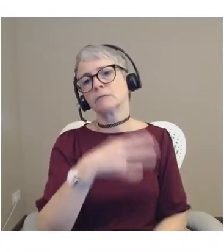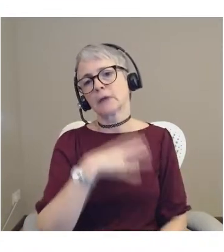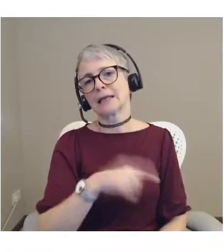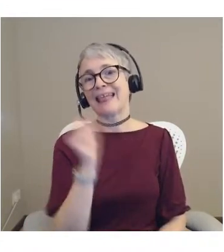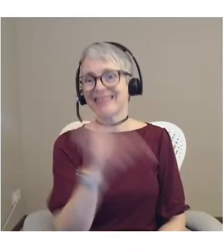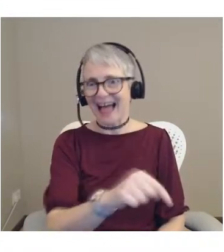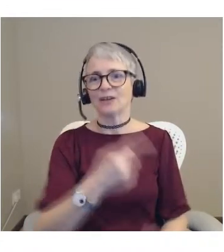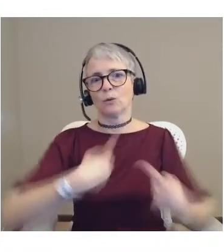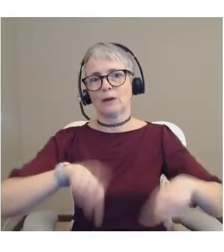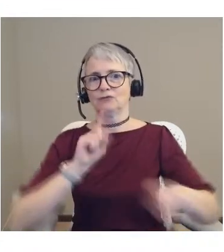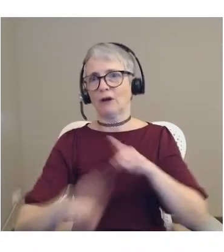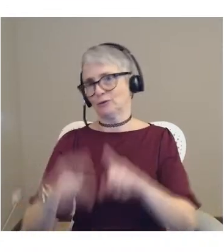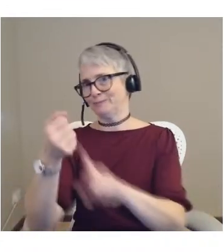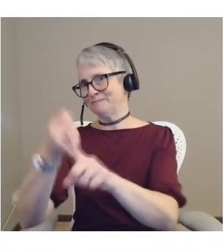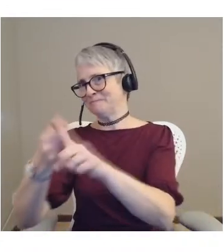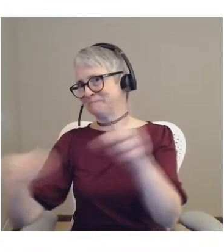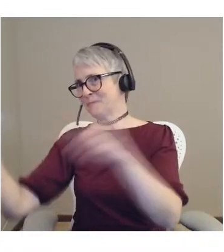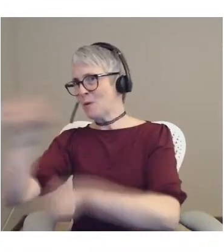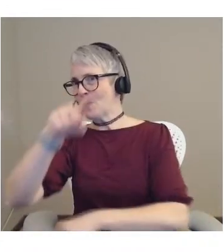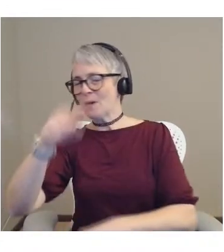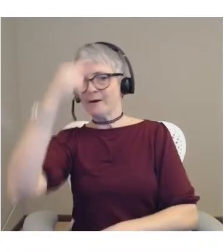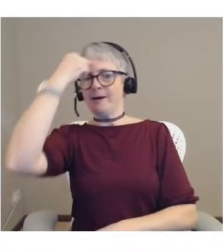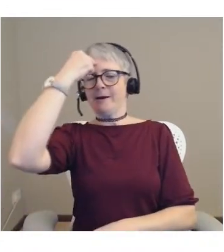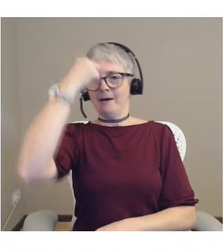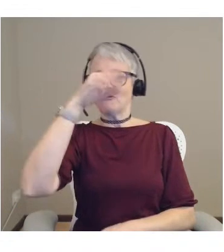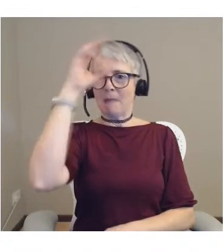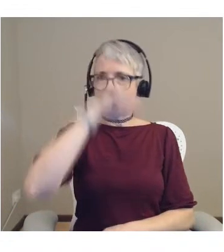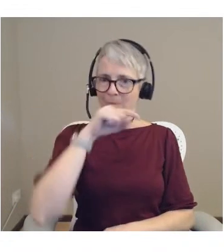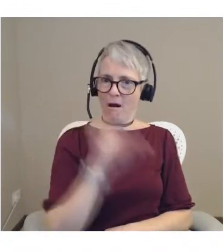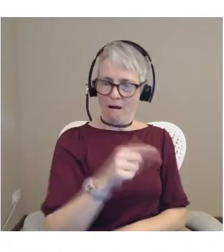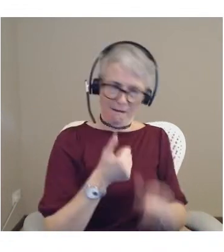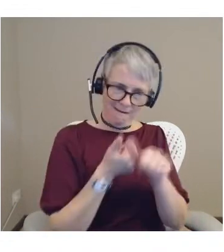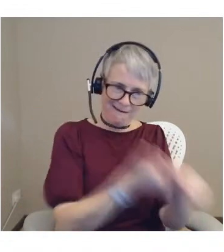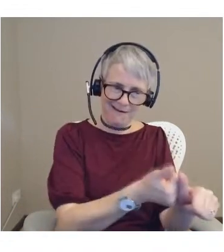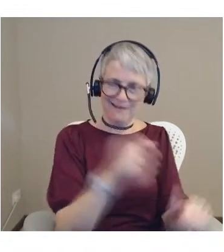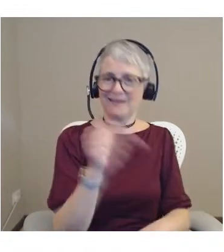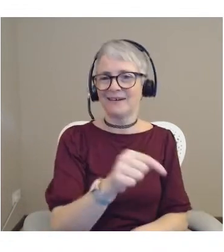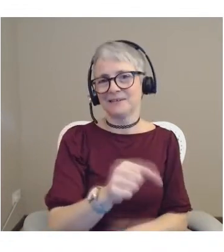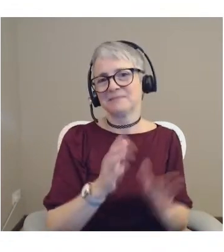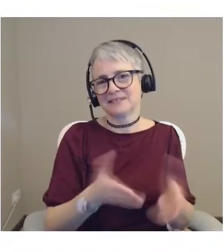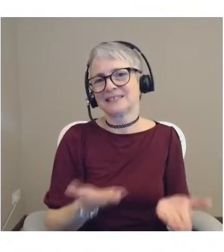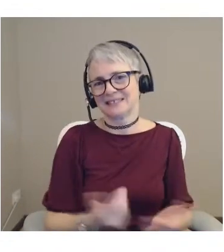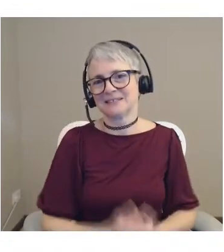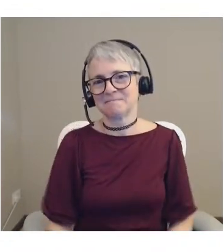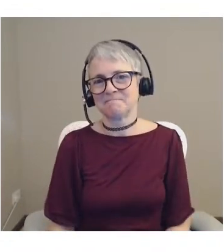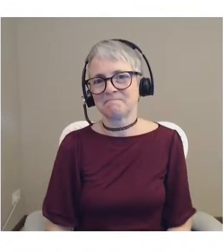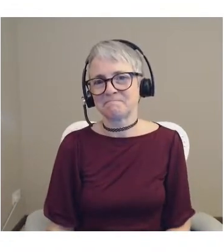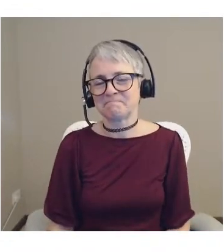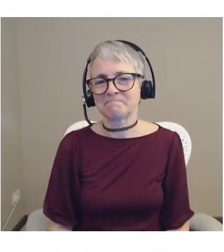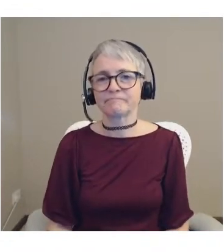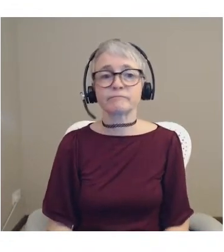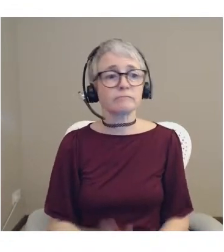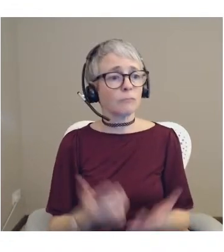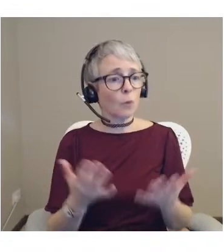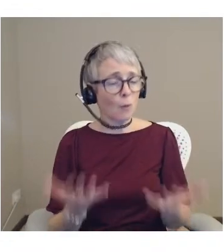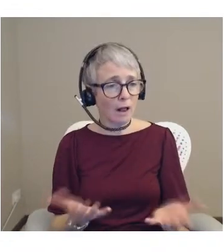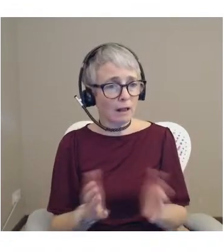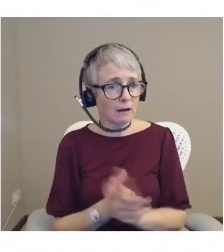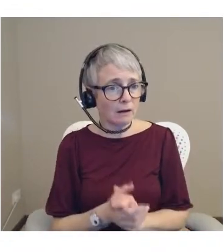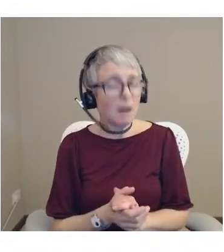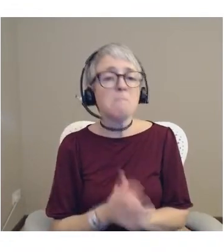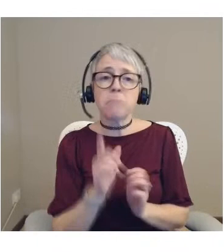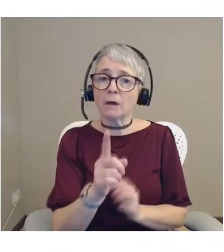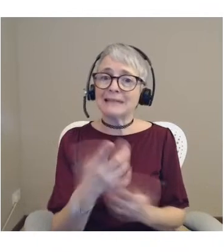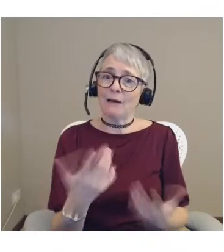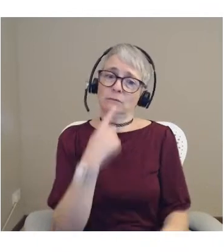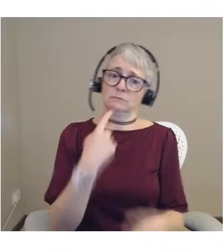to emphasise there, and how much help that you can offer that will actually transform the use of that device. I guess that brings us back to the workplace, though, because, of course,